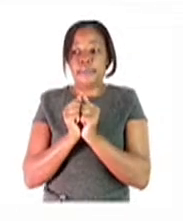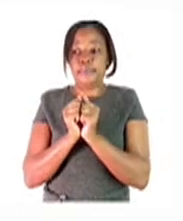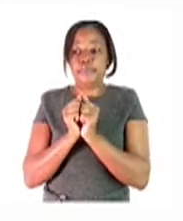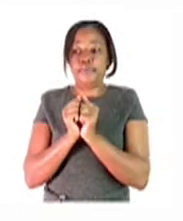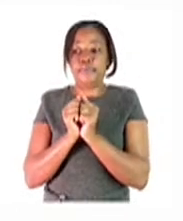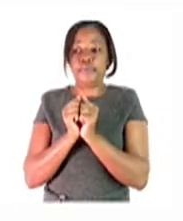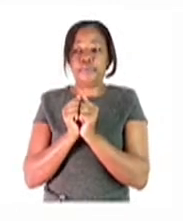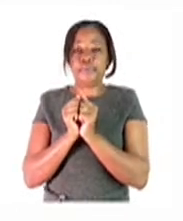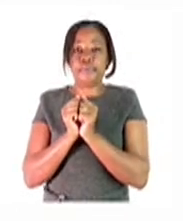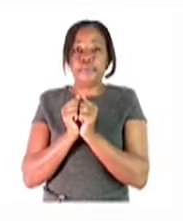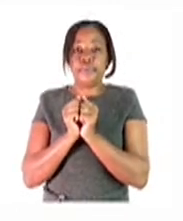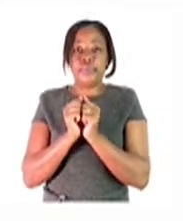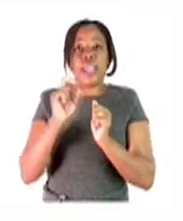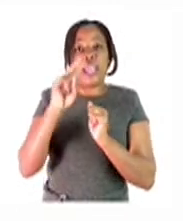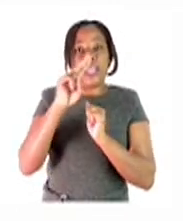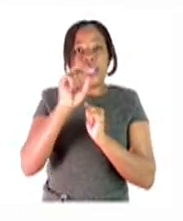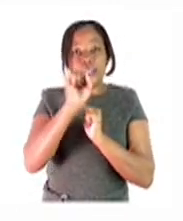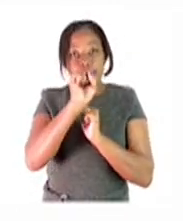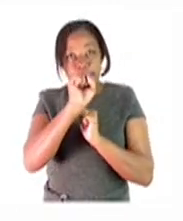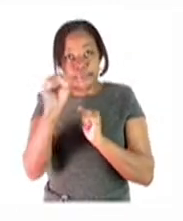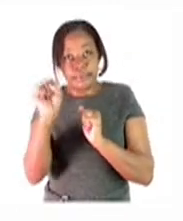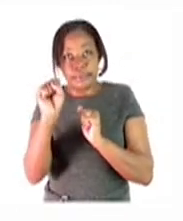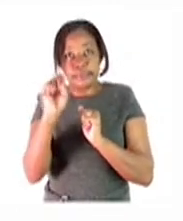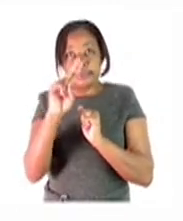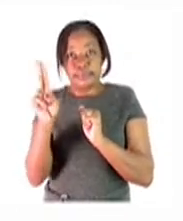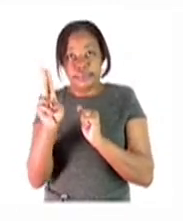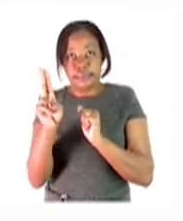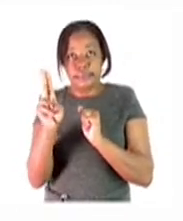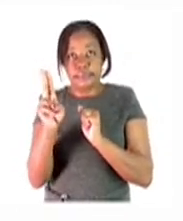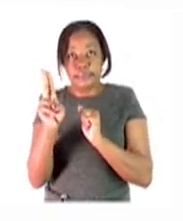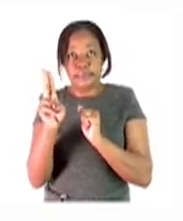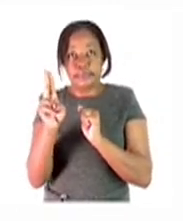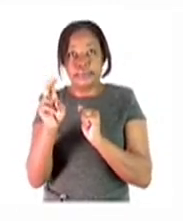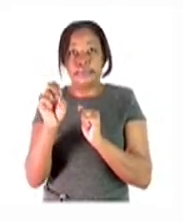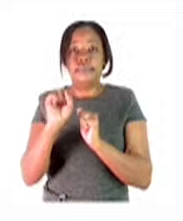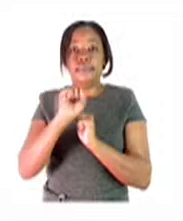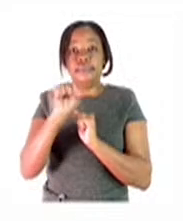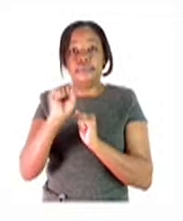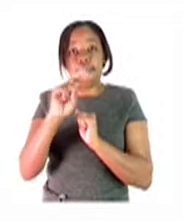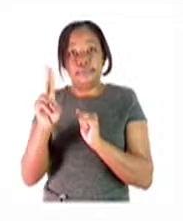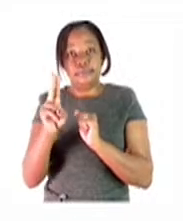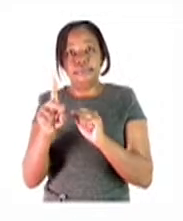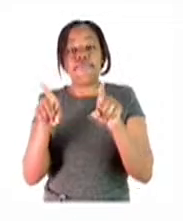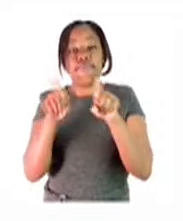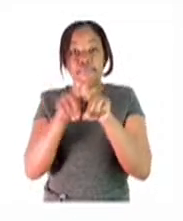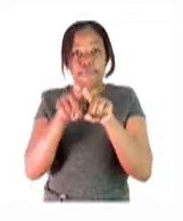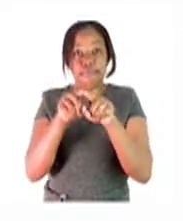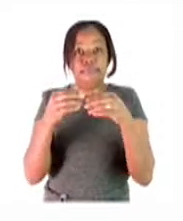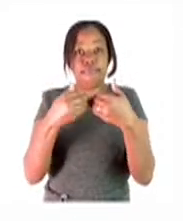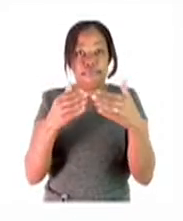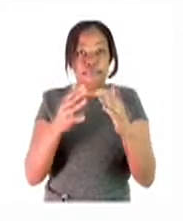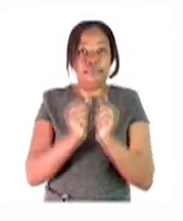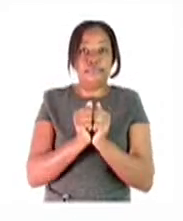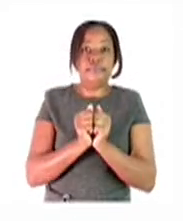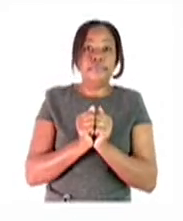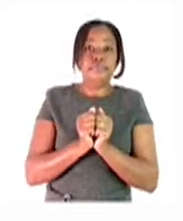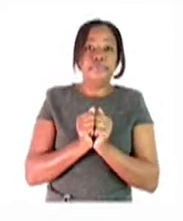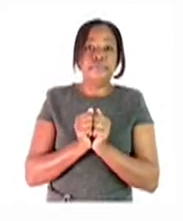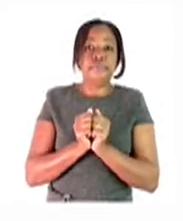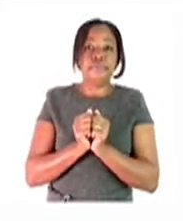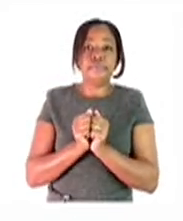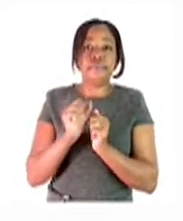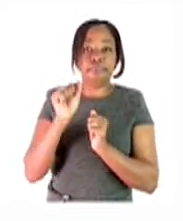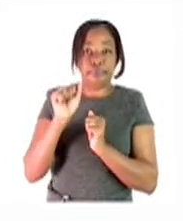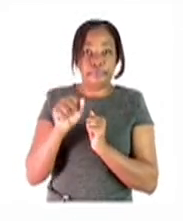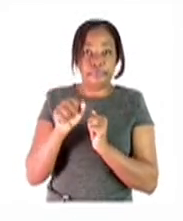together? Number 1 is a sheep, a city, happy, and hay. Which word